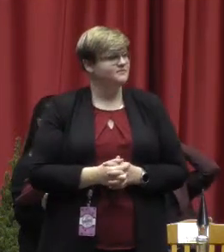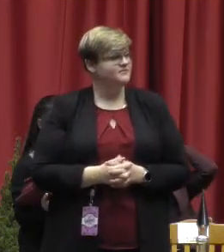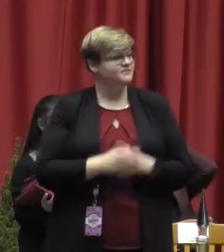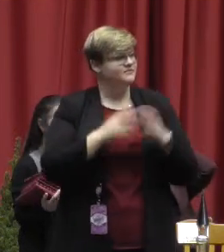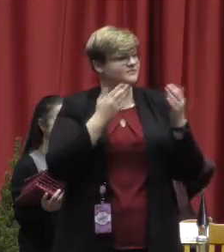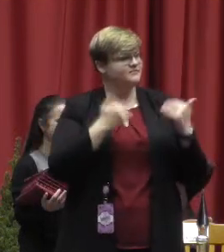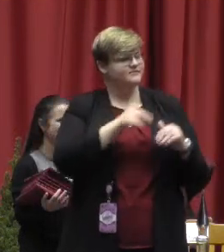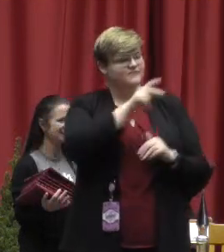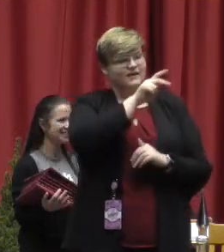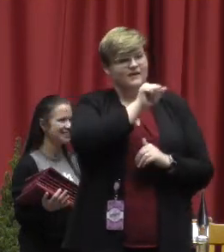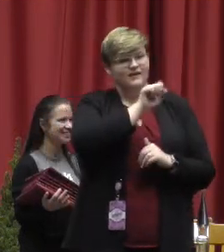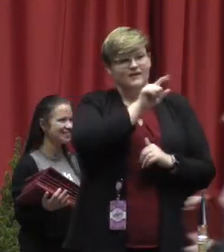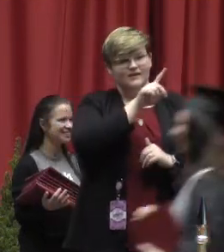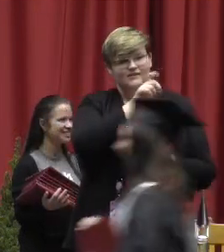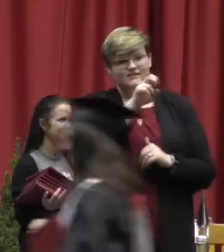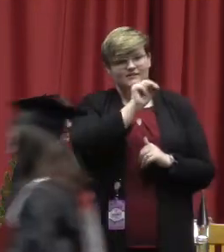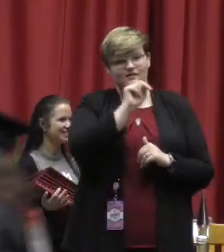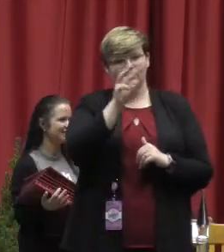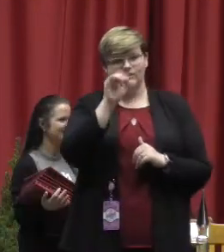Hayden Wilson.